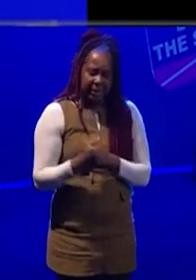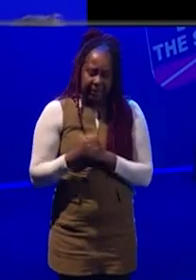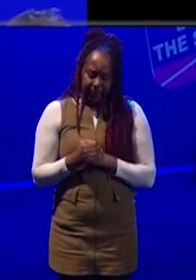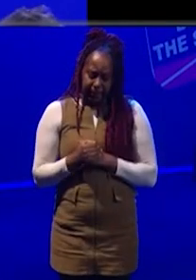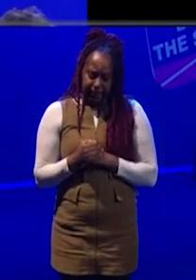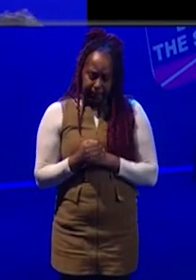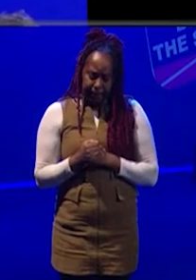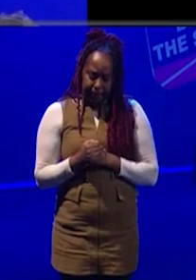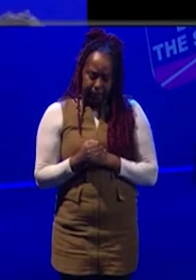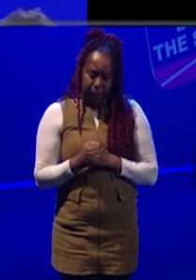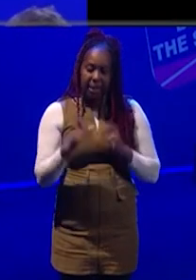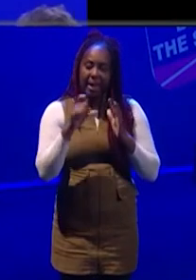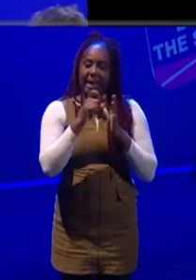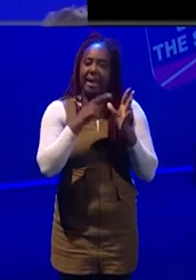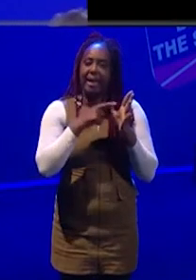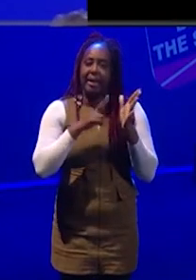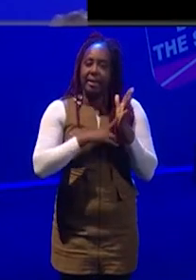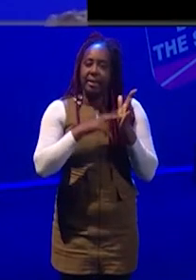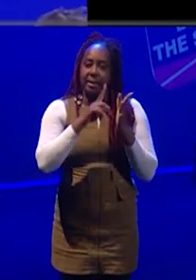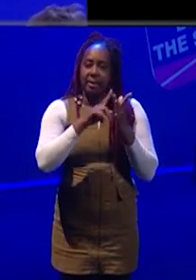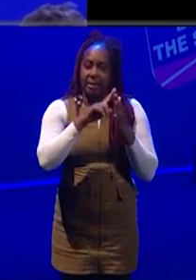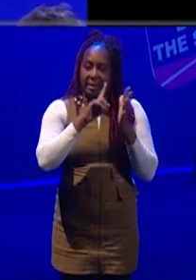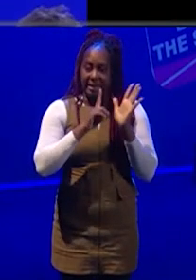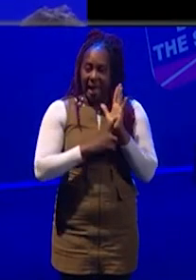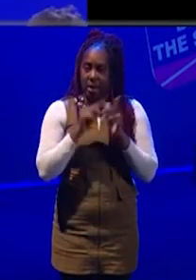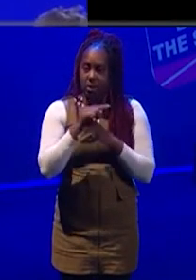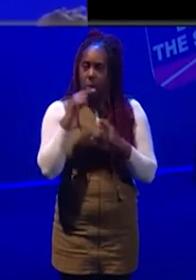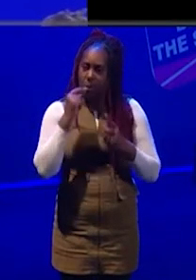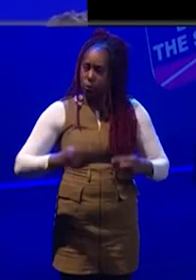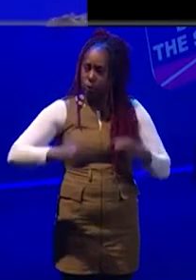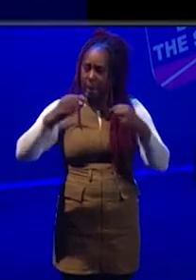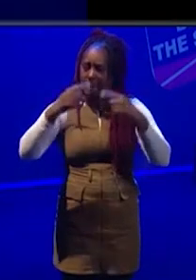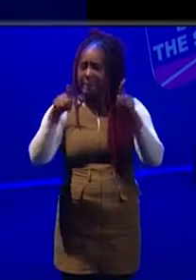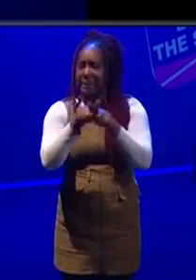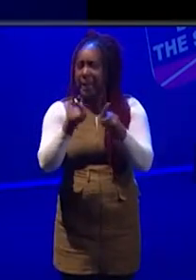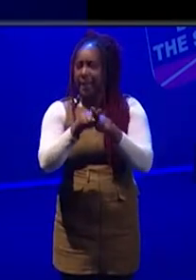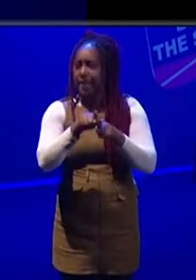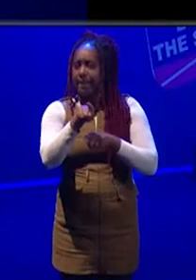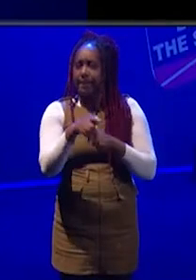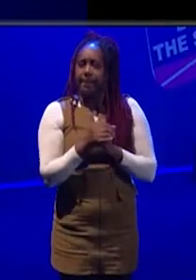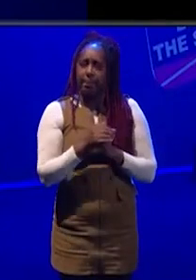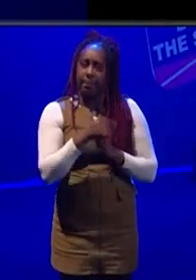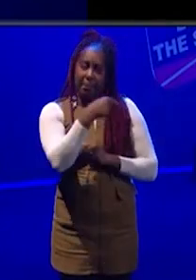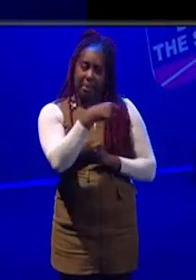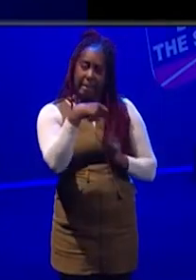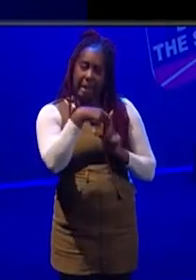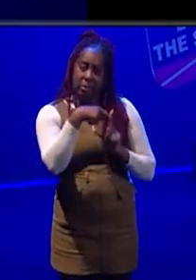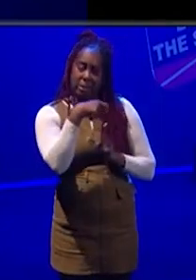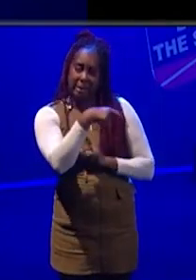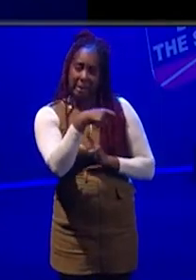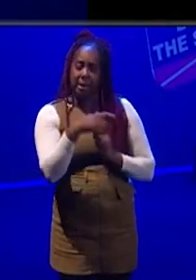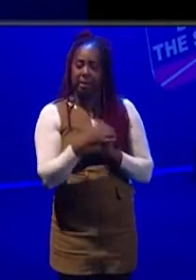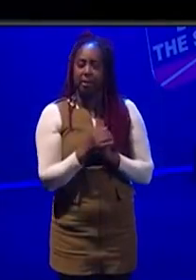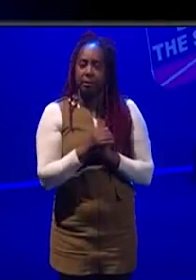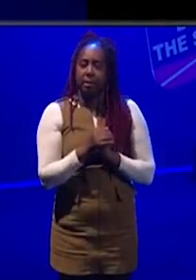That was a piece of paper. Yeah. Thank you. Daniel. I think the challenges facing the industry now are the same as what, you know, as Kelsie was saying, we went in, you know, we had a